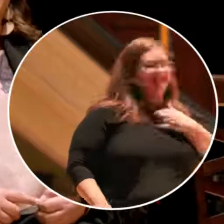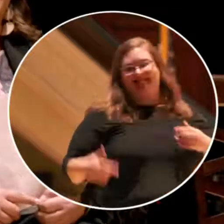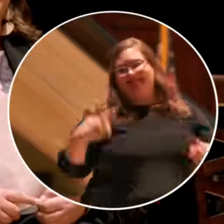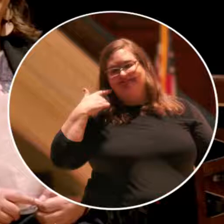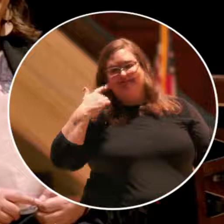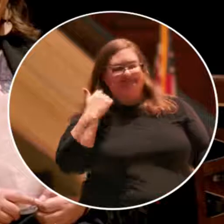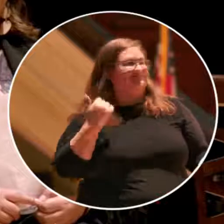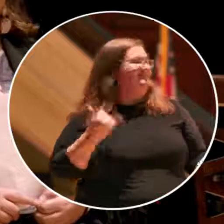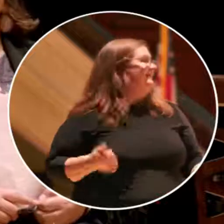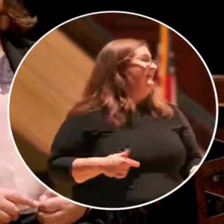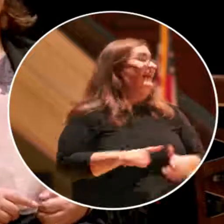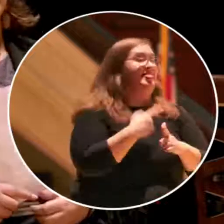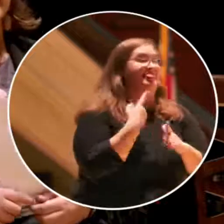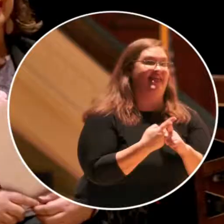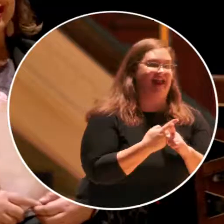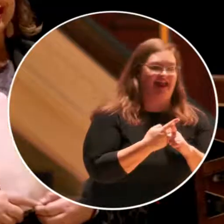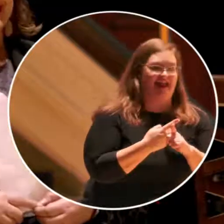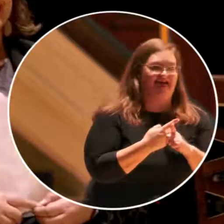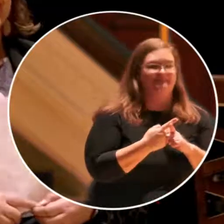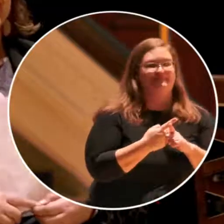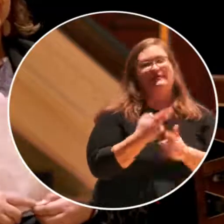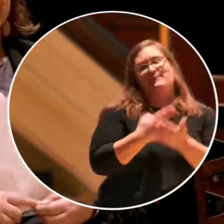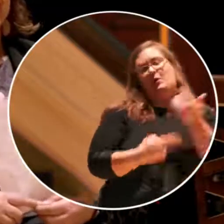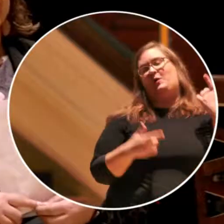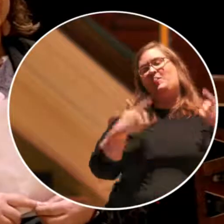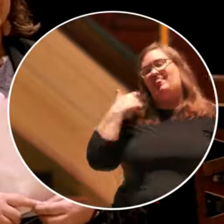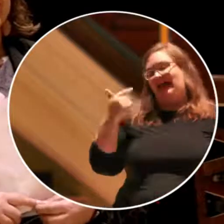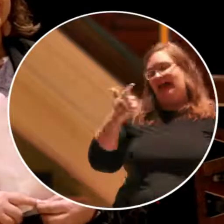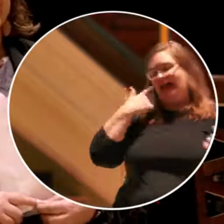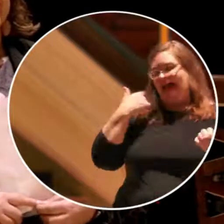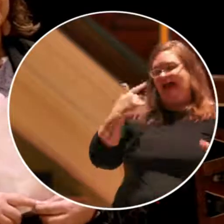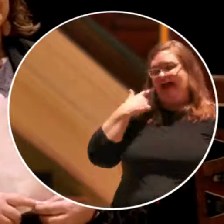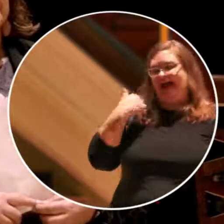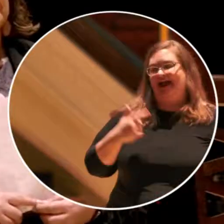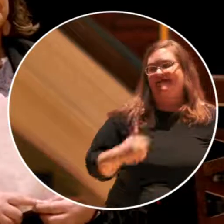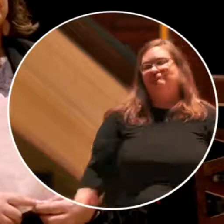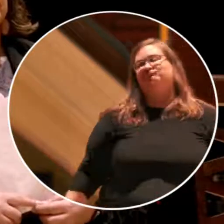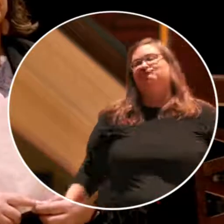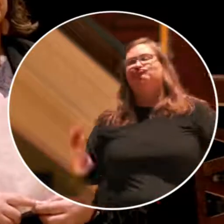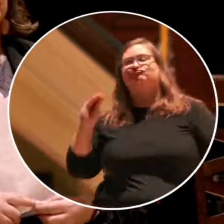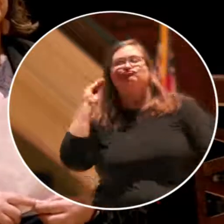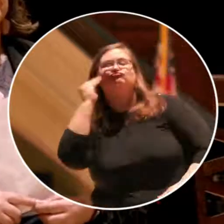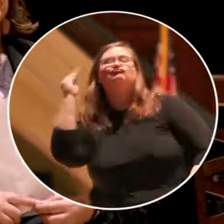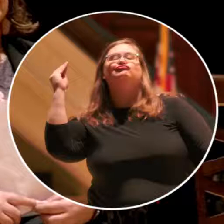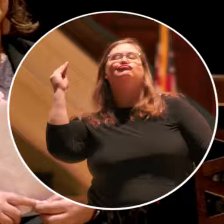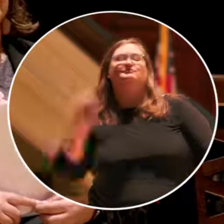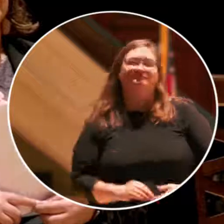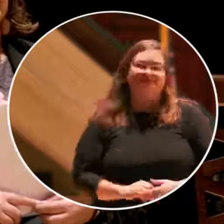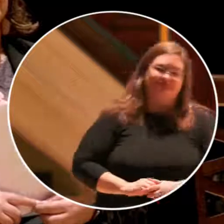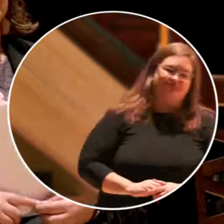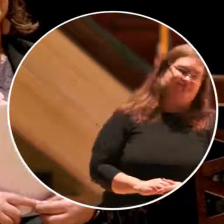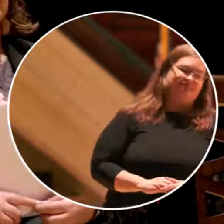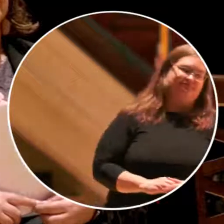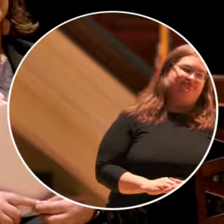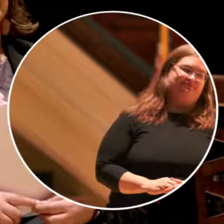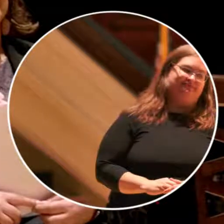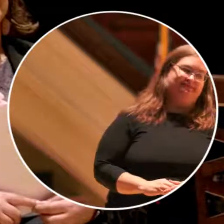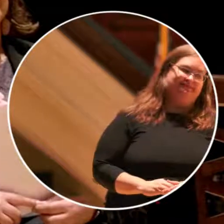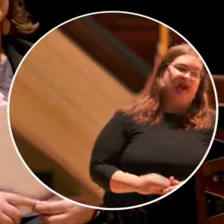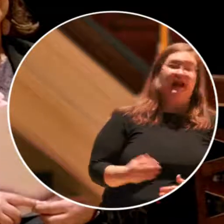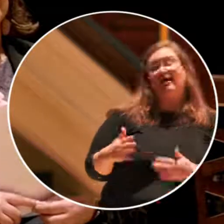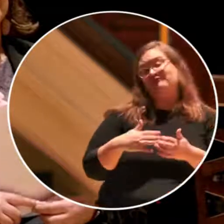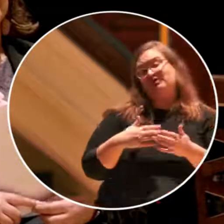And then we both laughed. I leaned over and gave her a big kiss. She may have